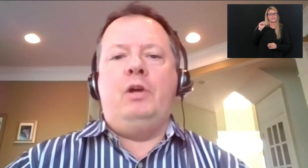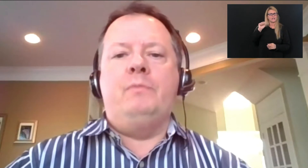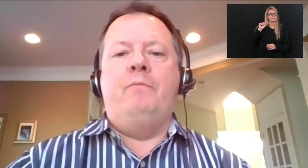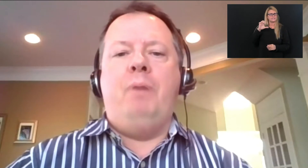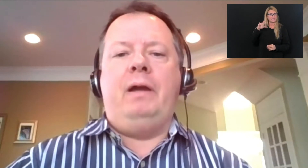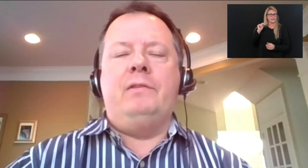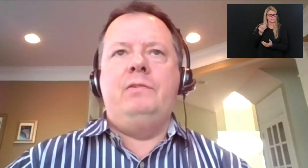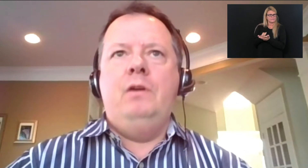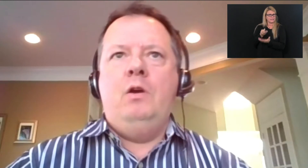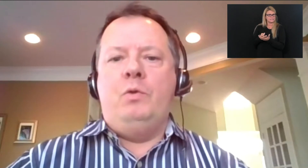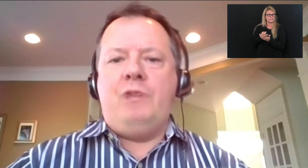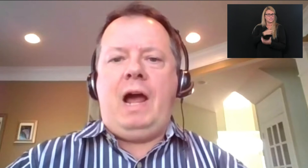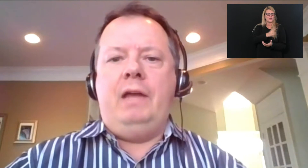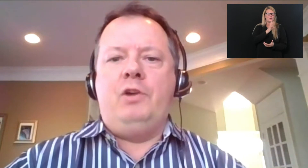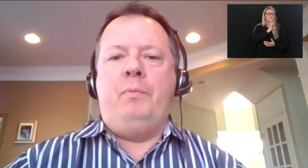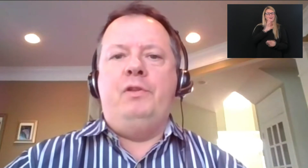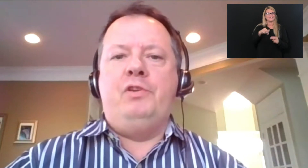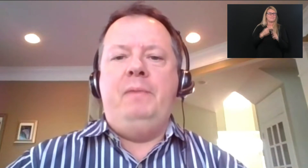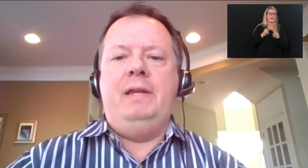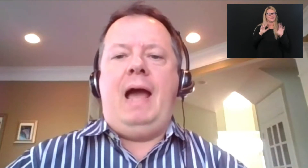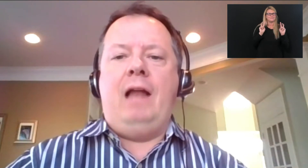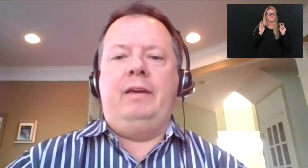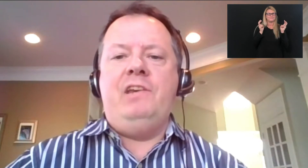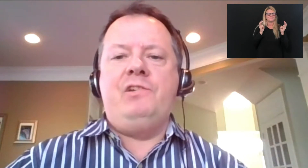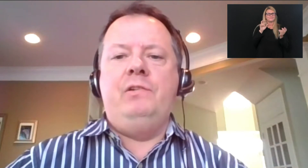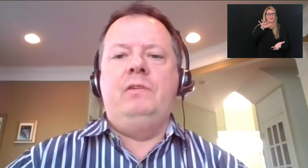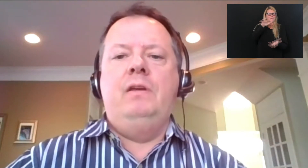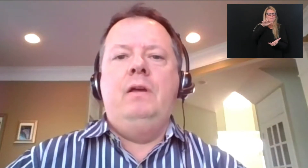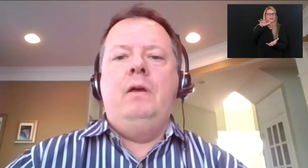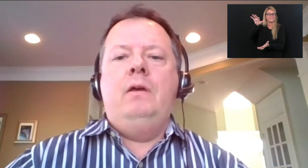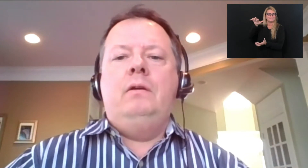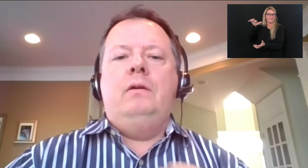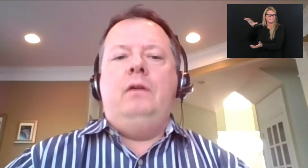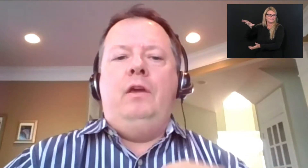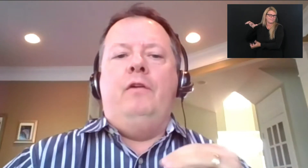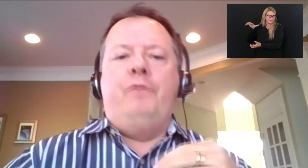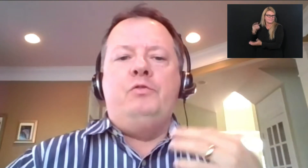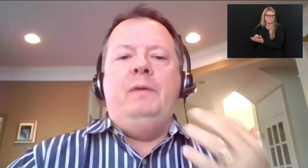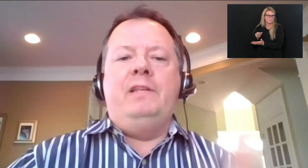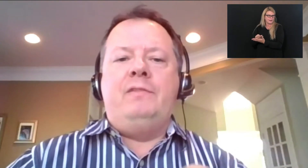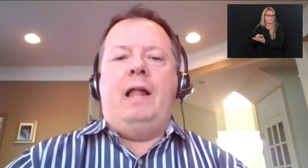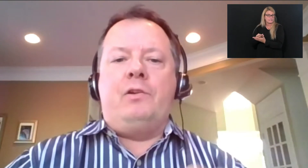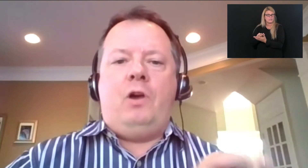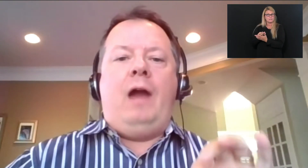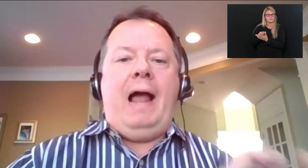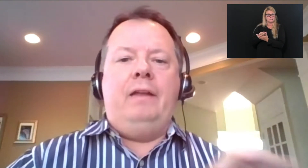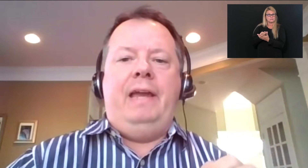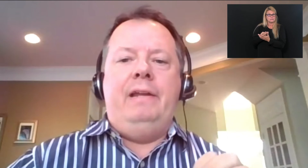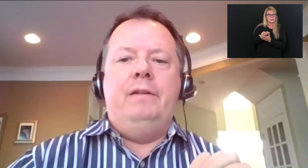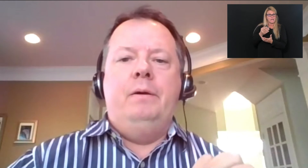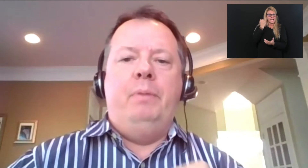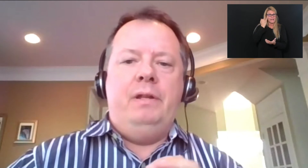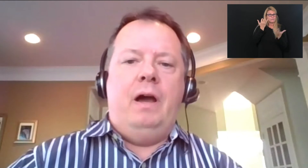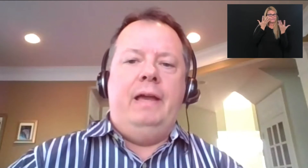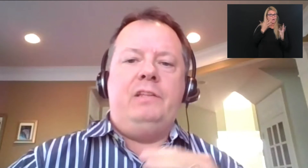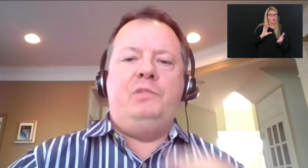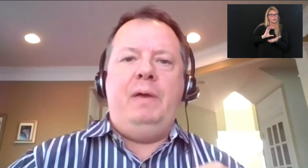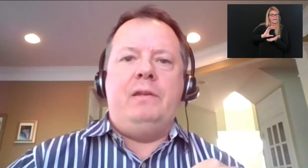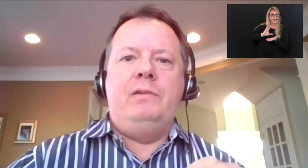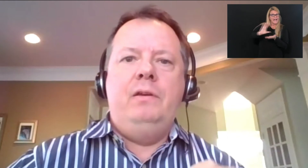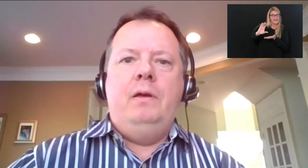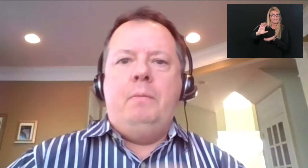in terms of buckets, which I interpreted to mean allocations. If those millions of dollars are allocated but not